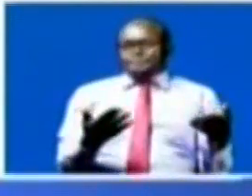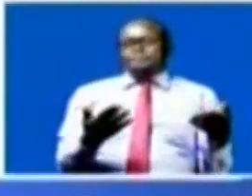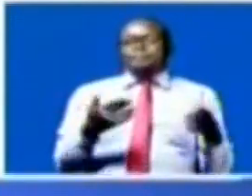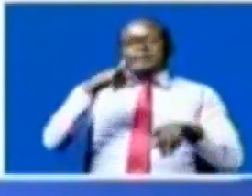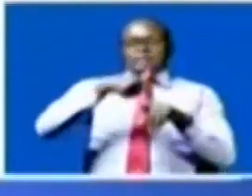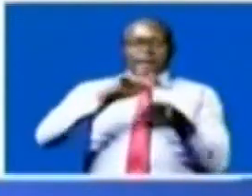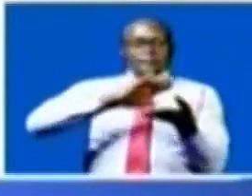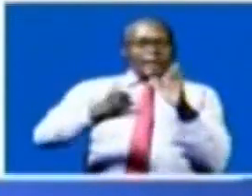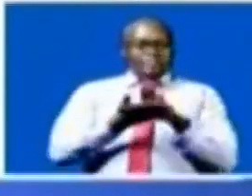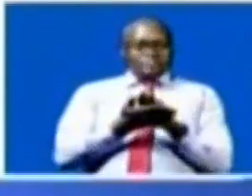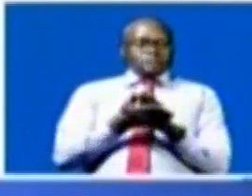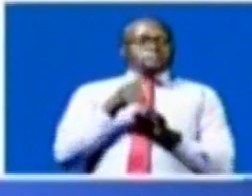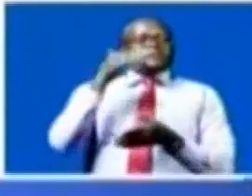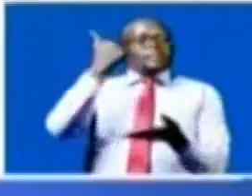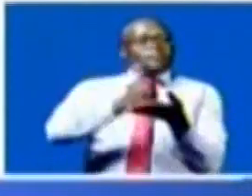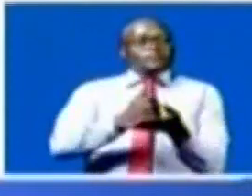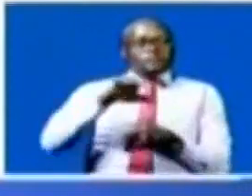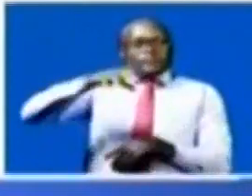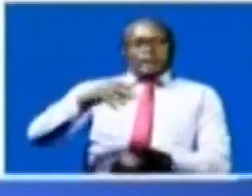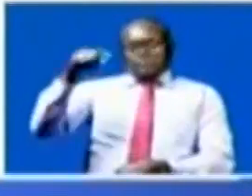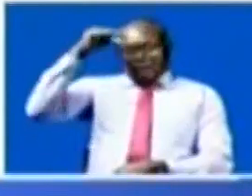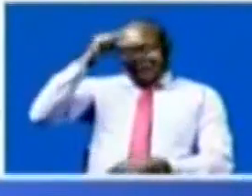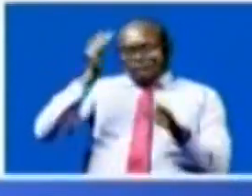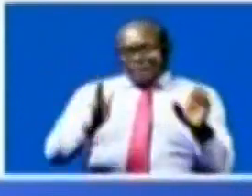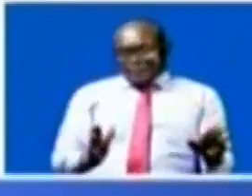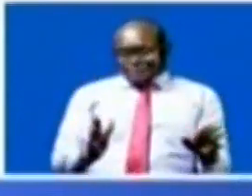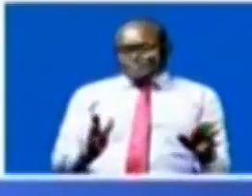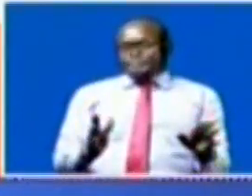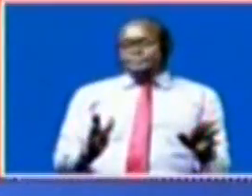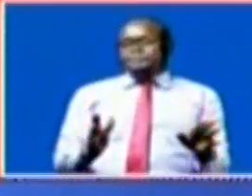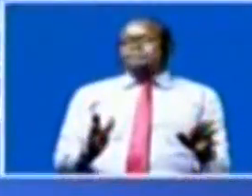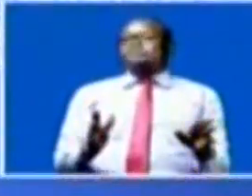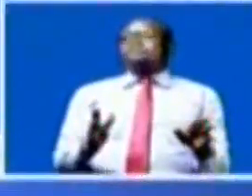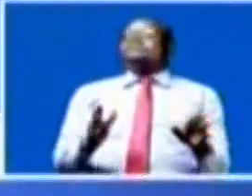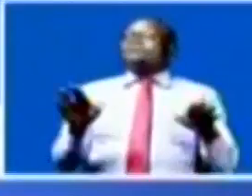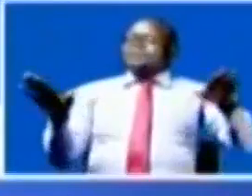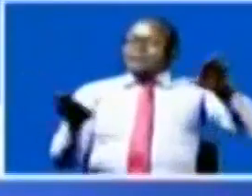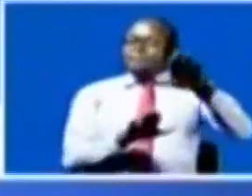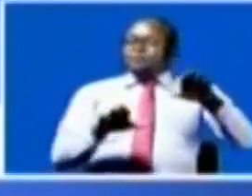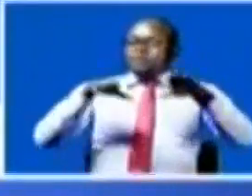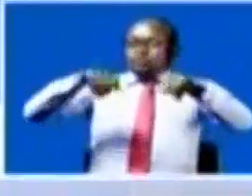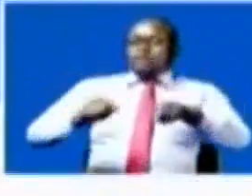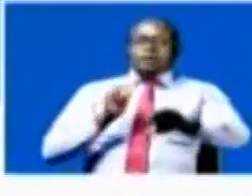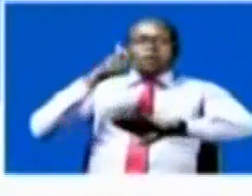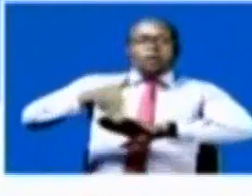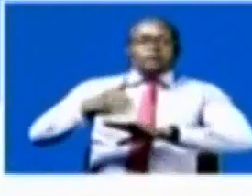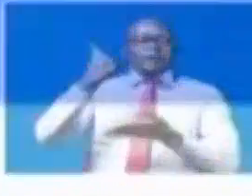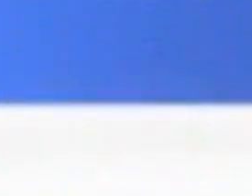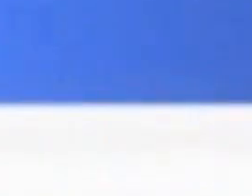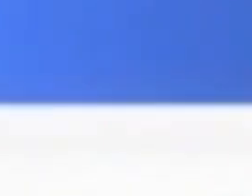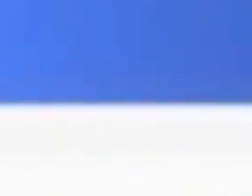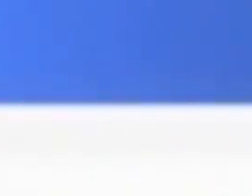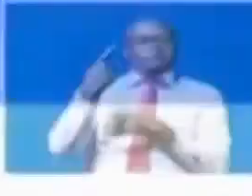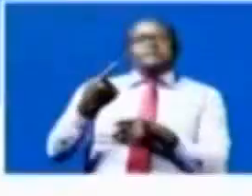a vacancy occurs in the office of the county governor, in that it is the deputy who shall assume office for